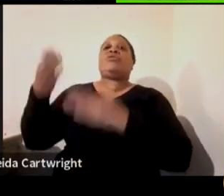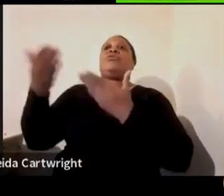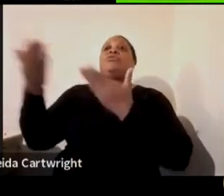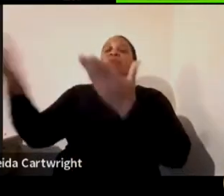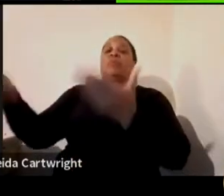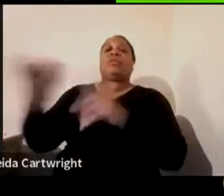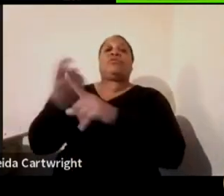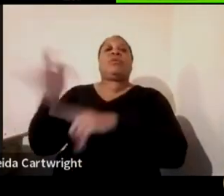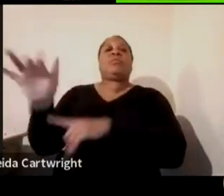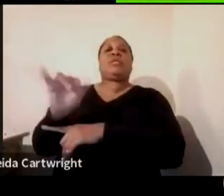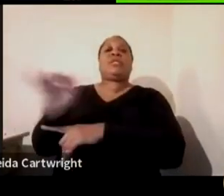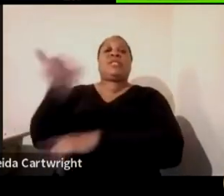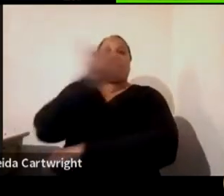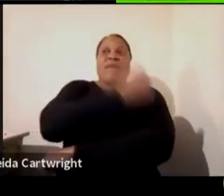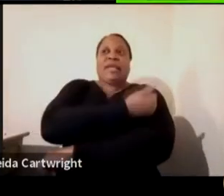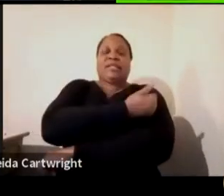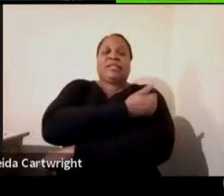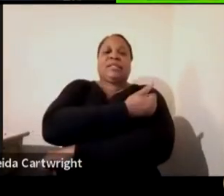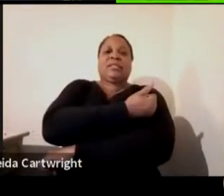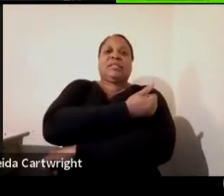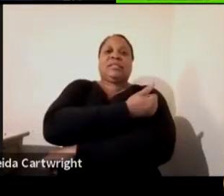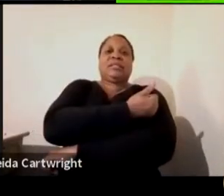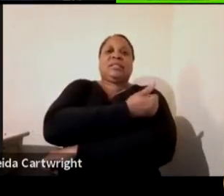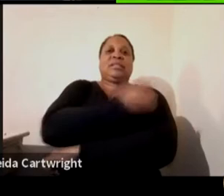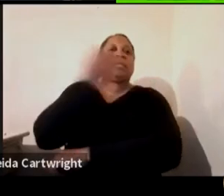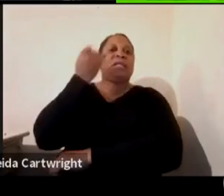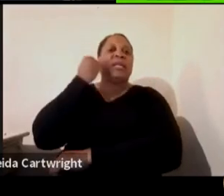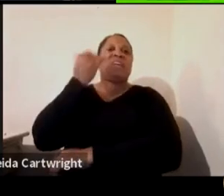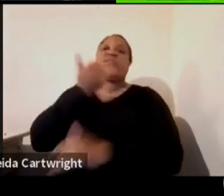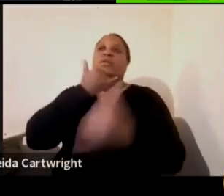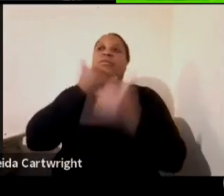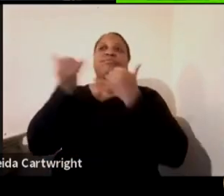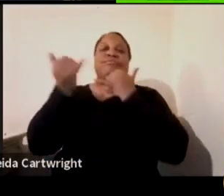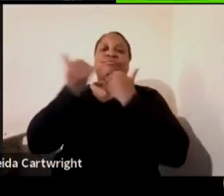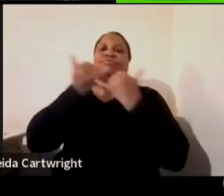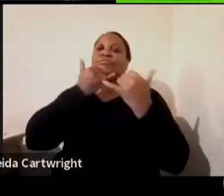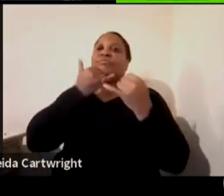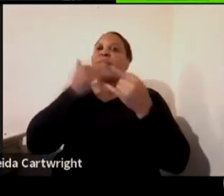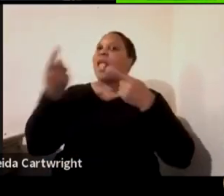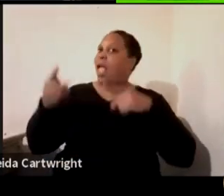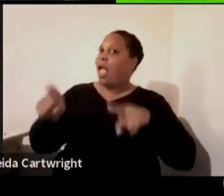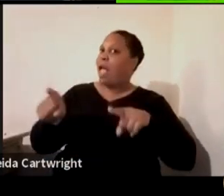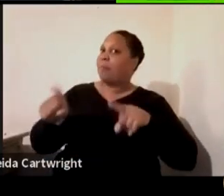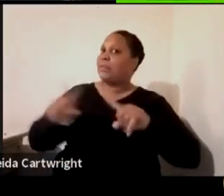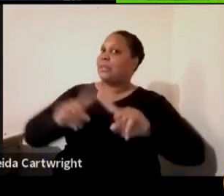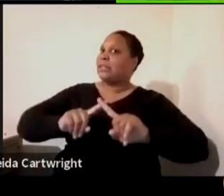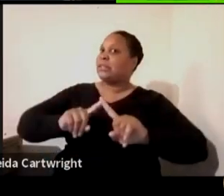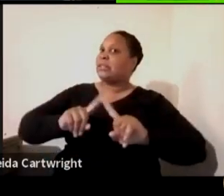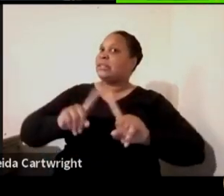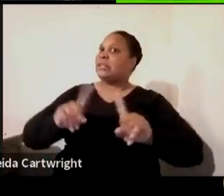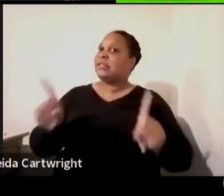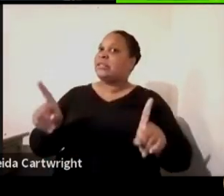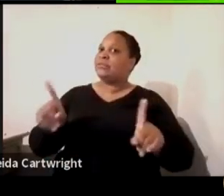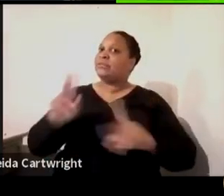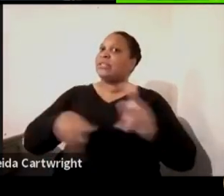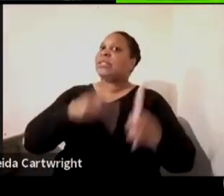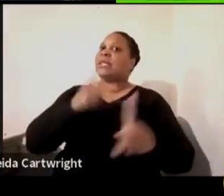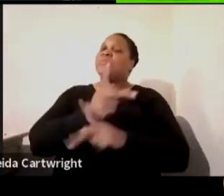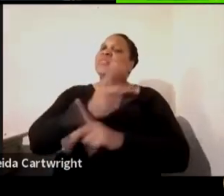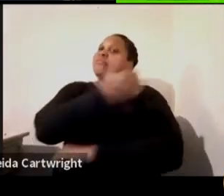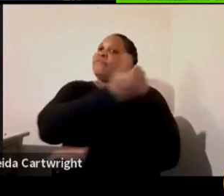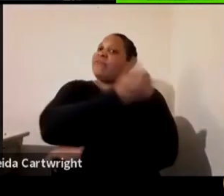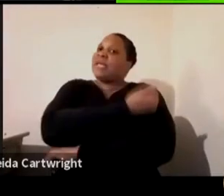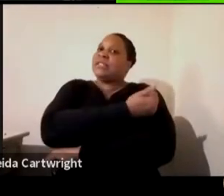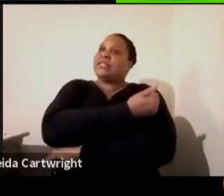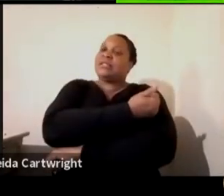vaccine. But if an error were to happen such that you got different types of vaccine, then